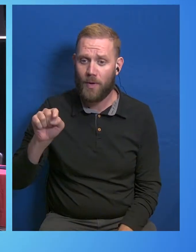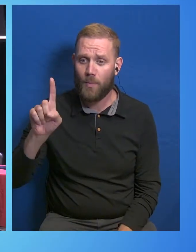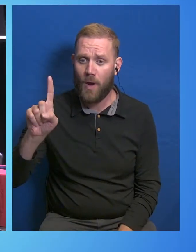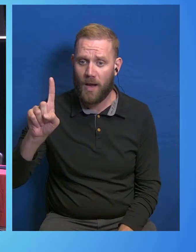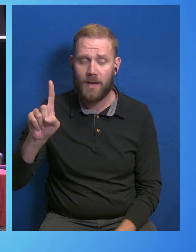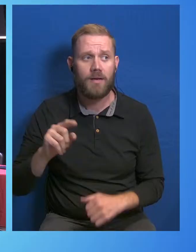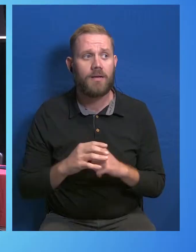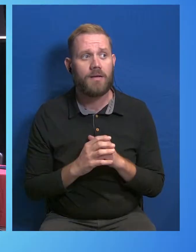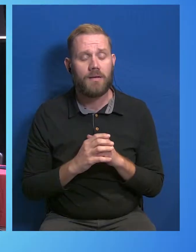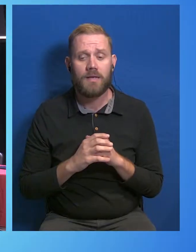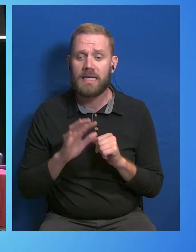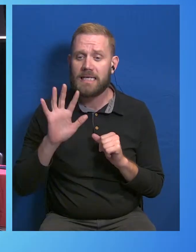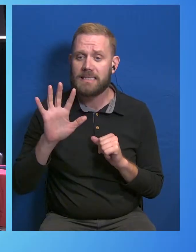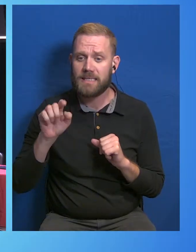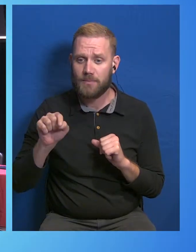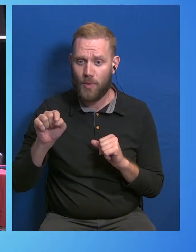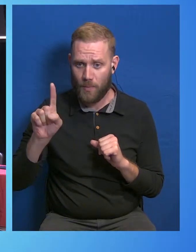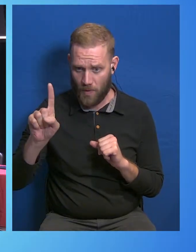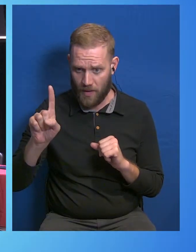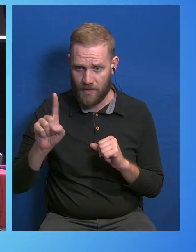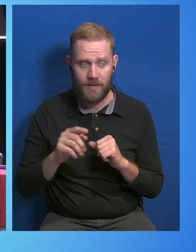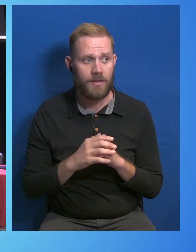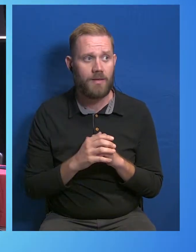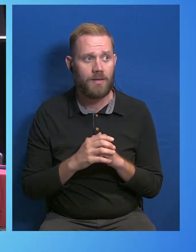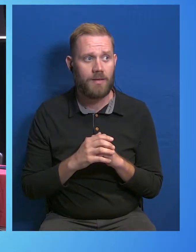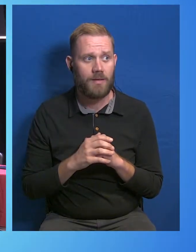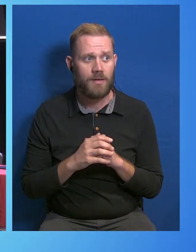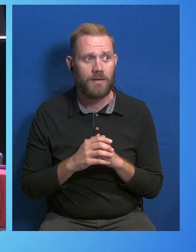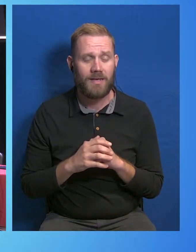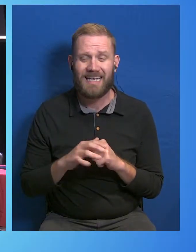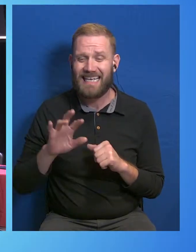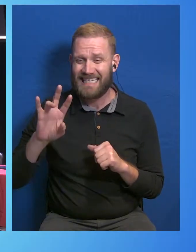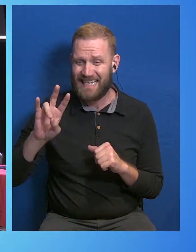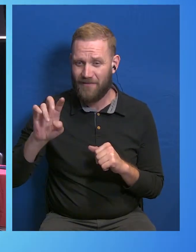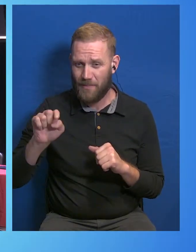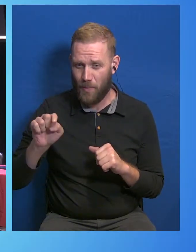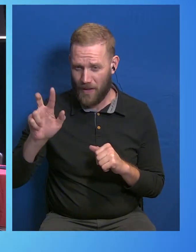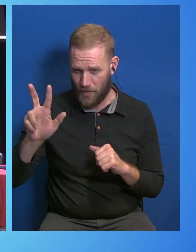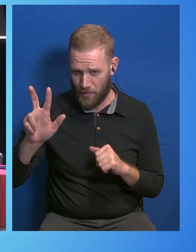5.1, 6.1, 7.3,